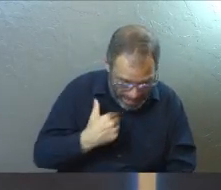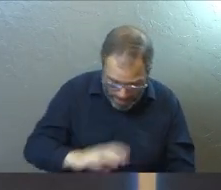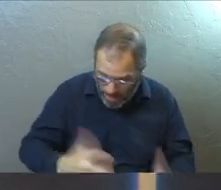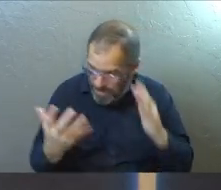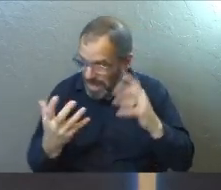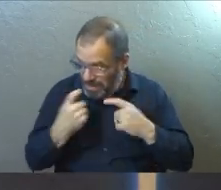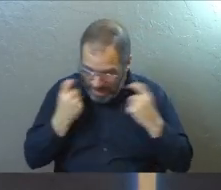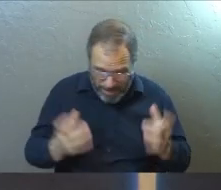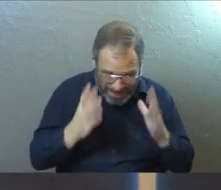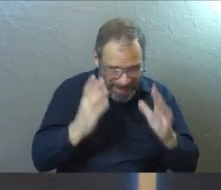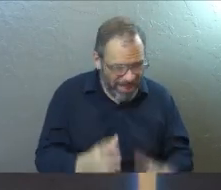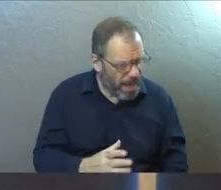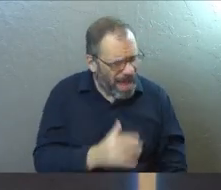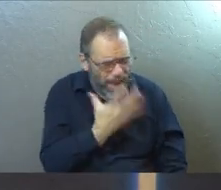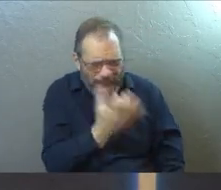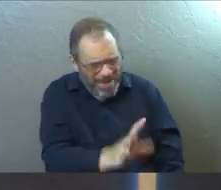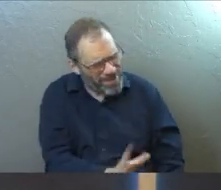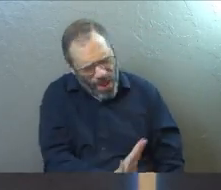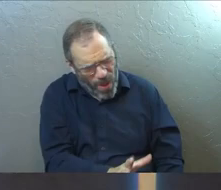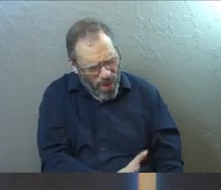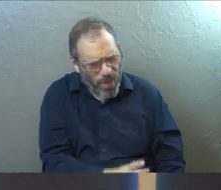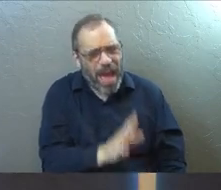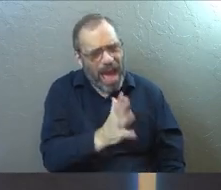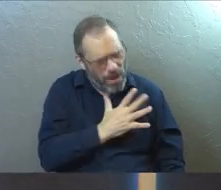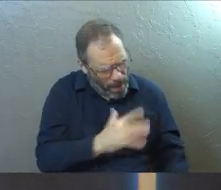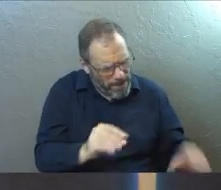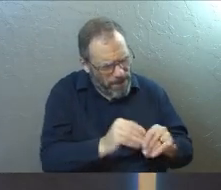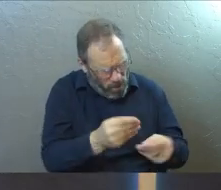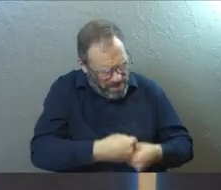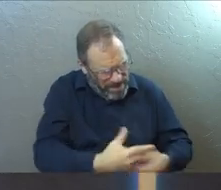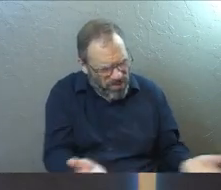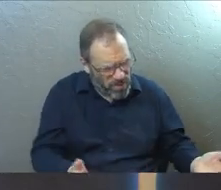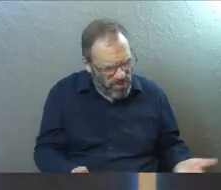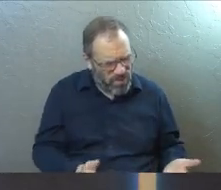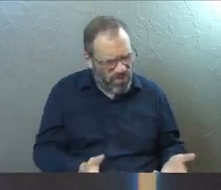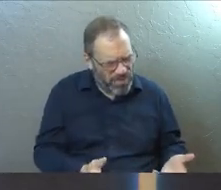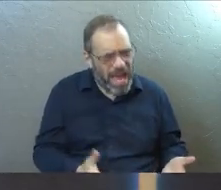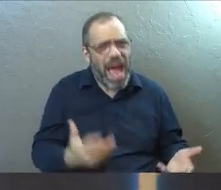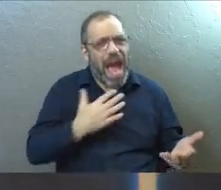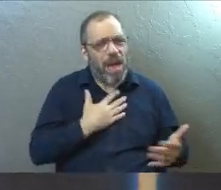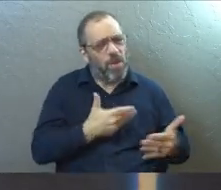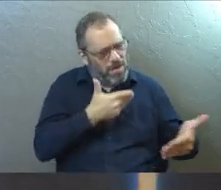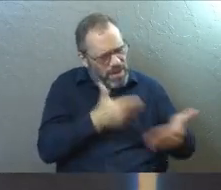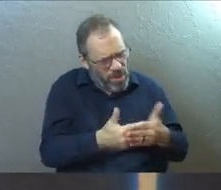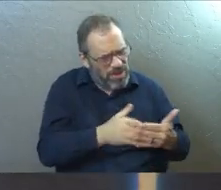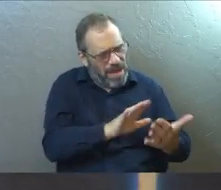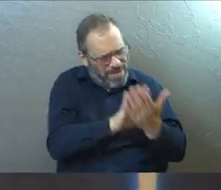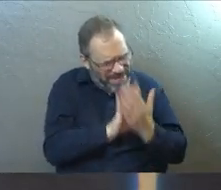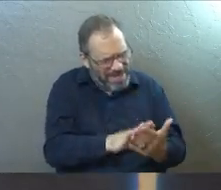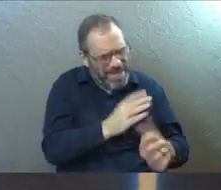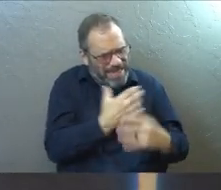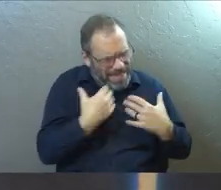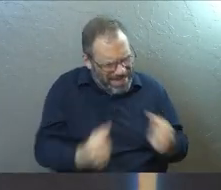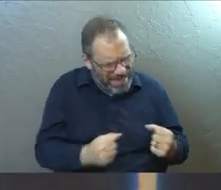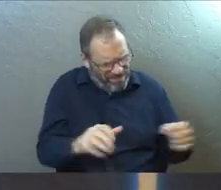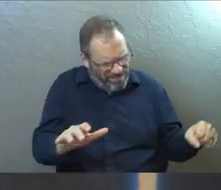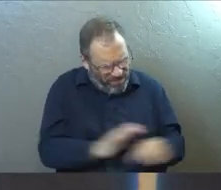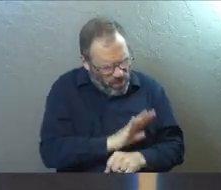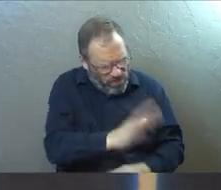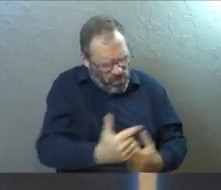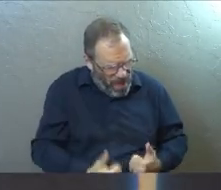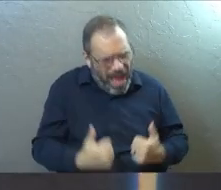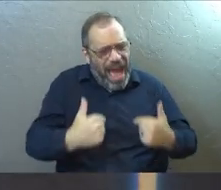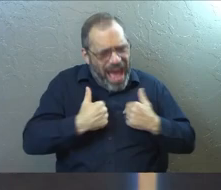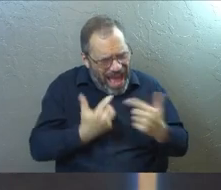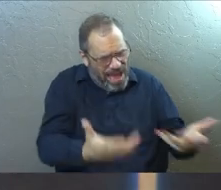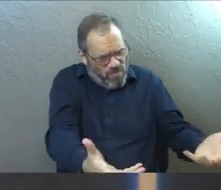mess. And God's like, I'm not mad at you for being a mess. I want more for you, though. I want to be close to you. I want healing and wholeness in your life.